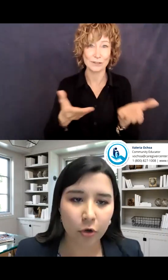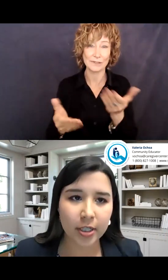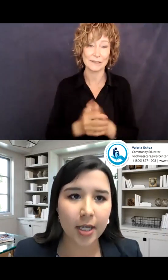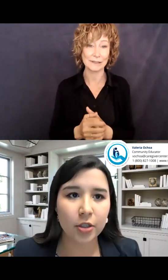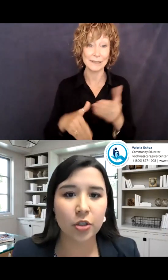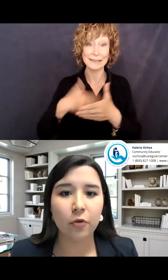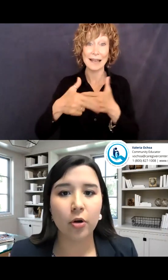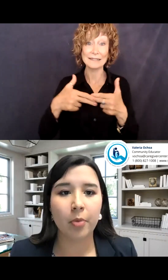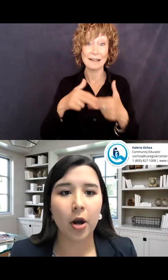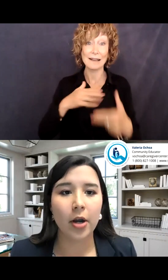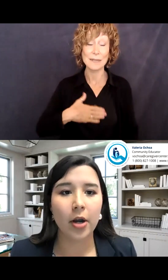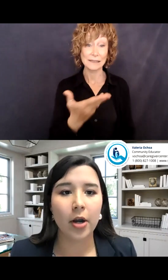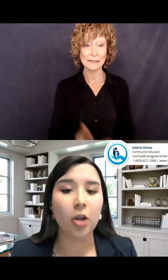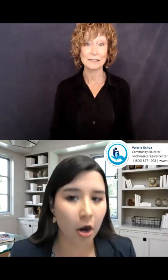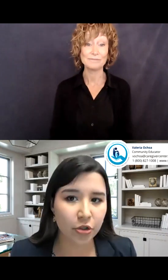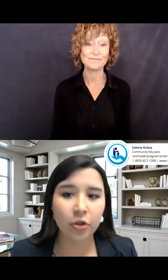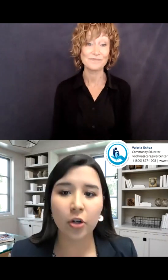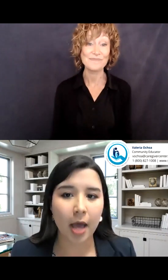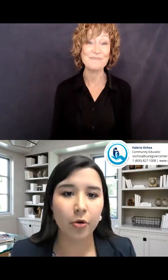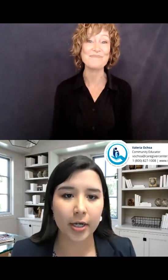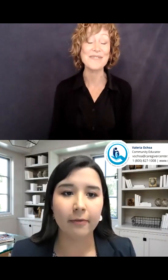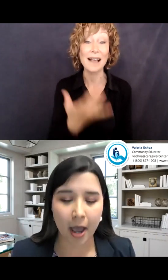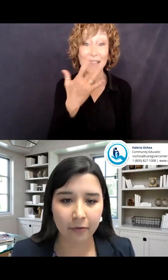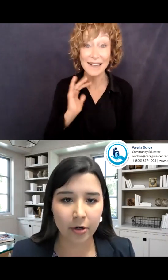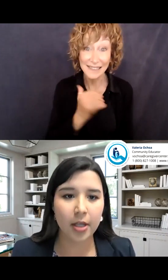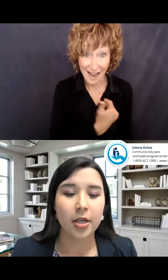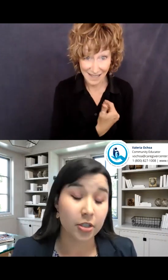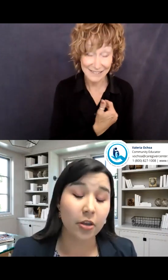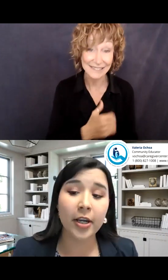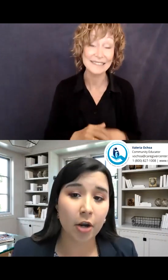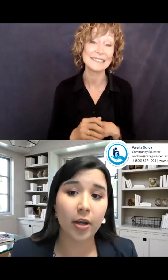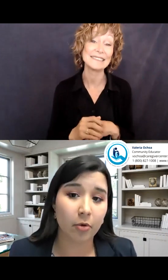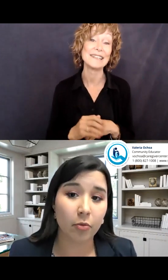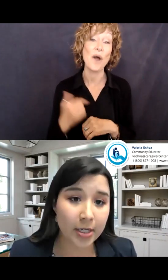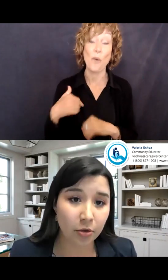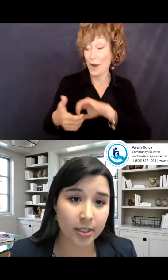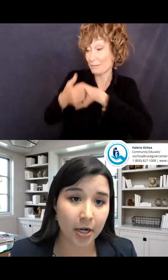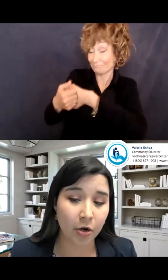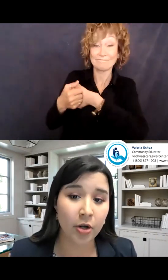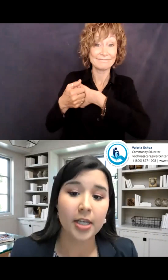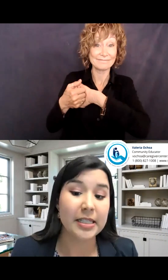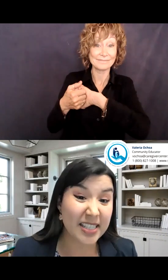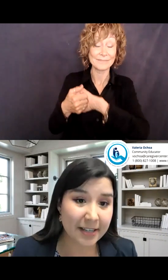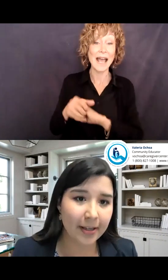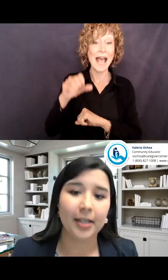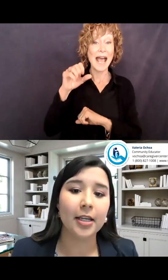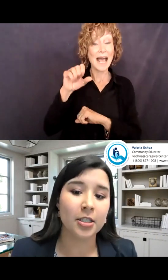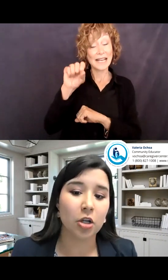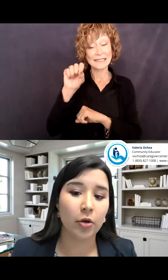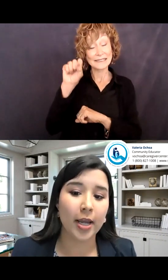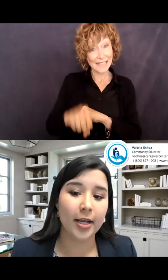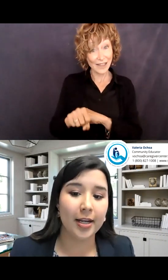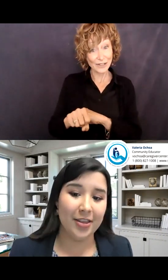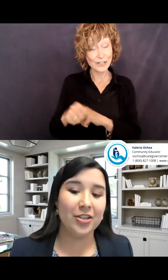very fortunate to form part of a larger collaborative effort. Southern Caregiver Resource Center specifically